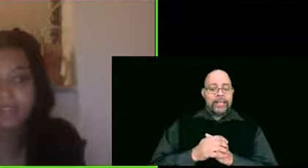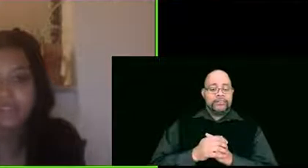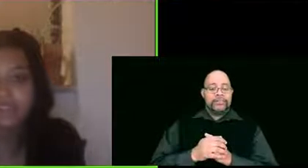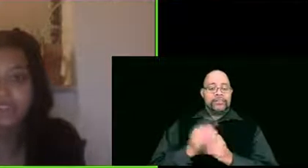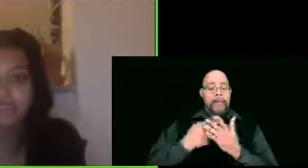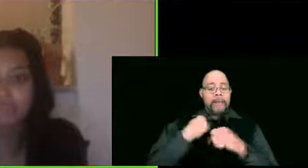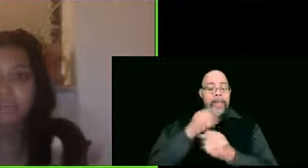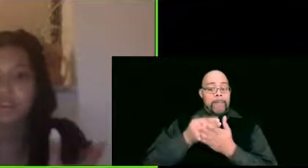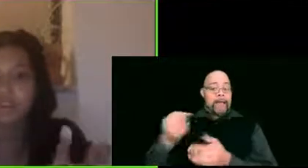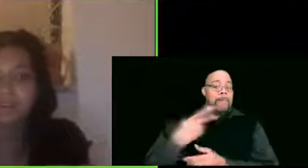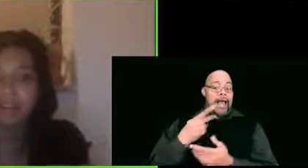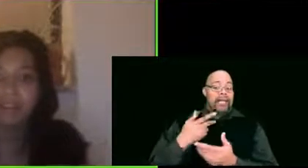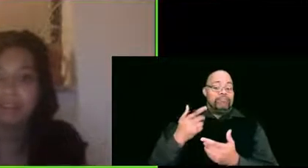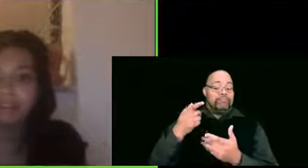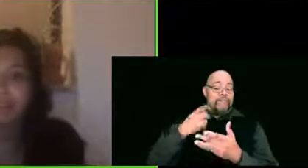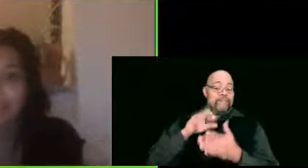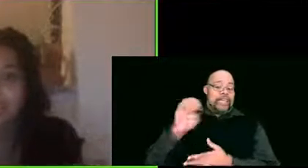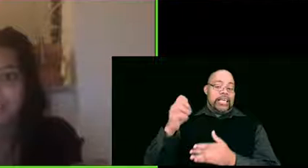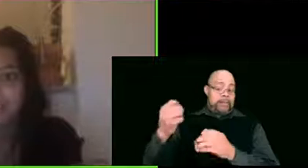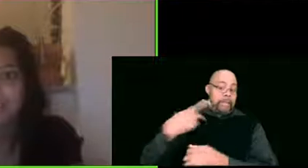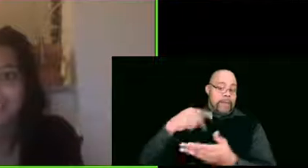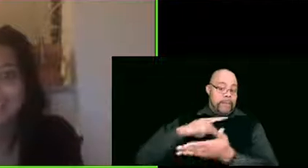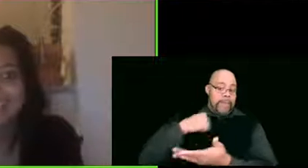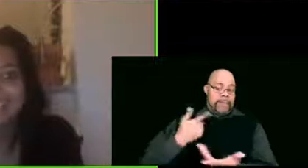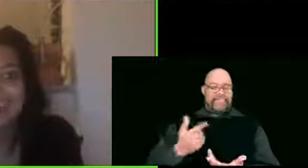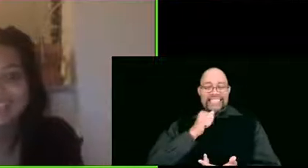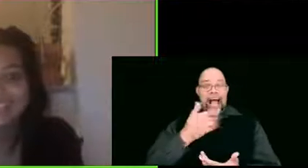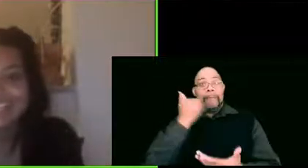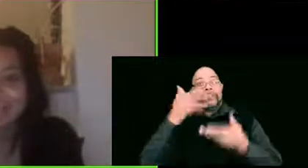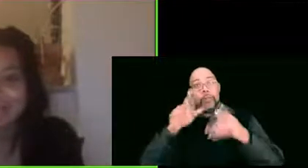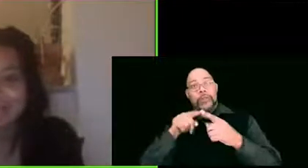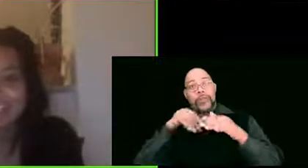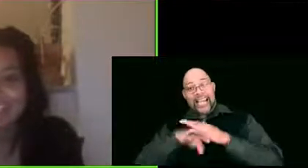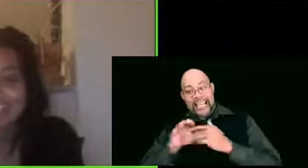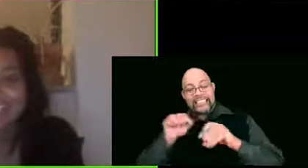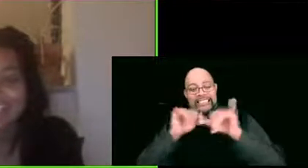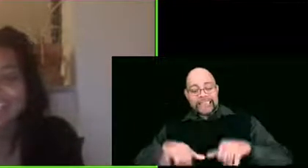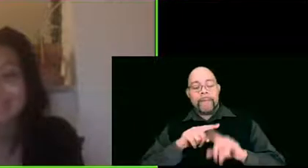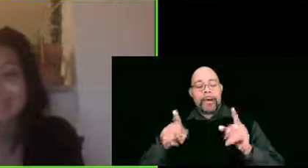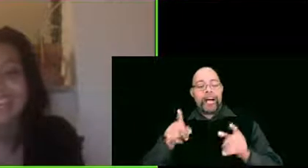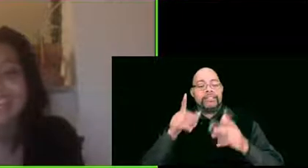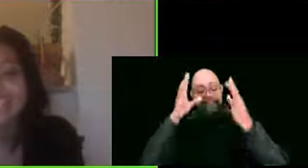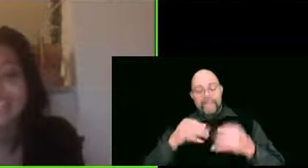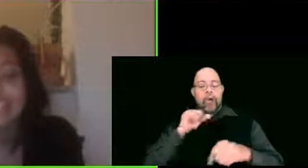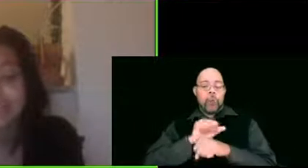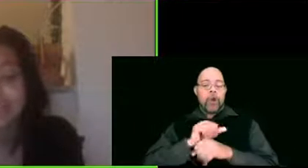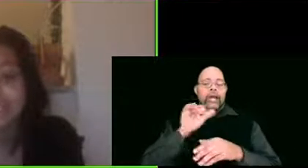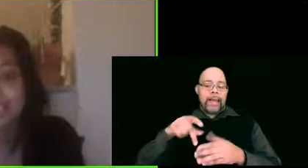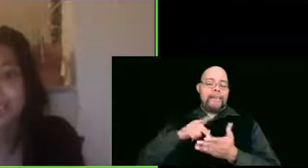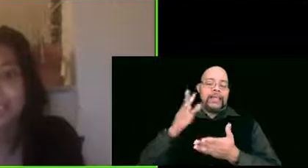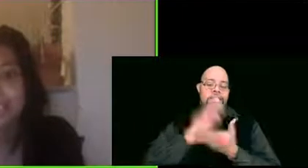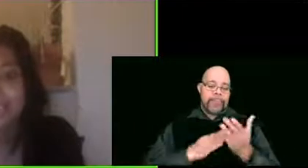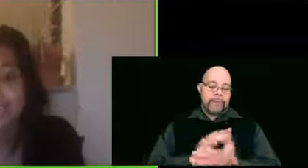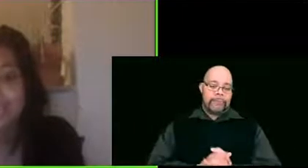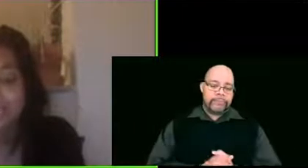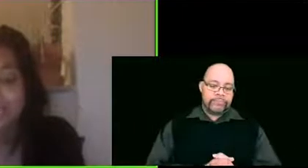you sometimes make your money back past tense. It's not an ideal way to be entering the system, but it does work and it